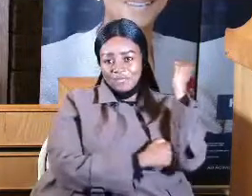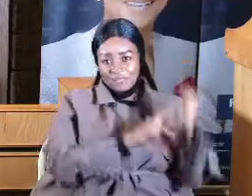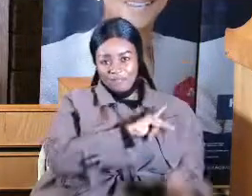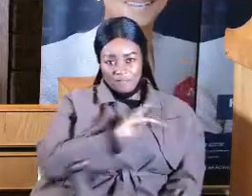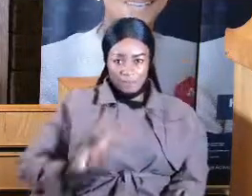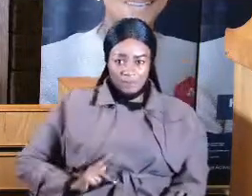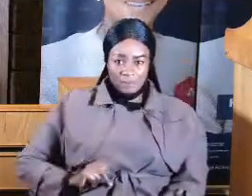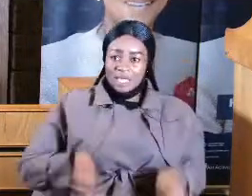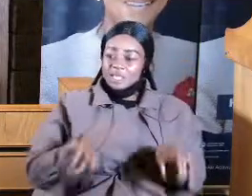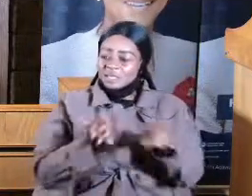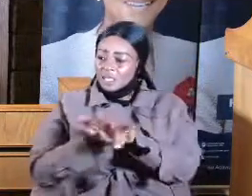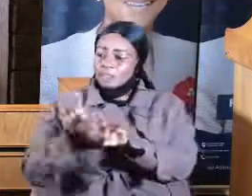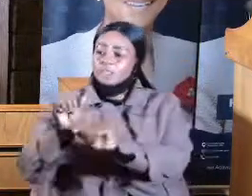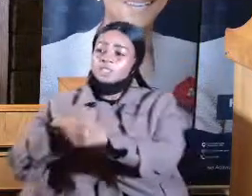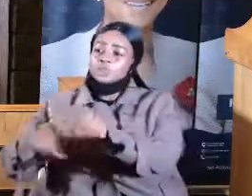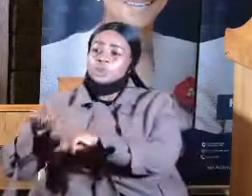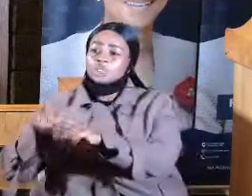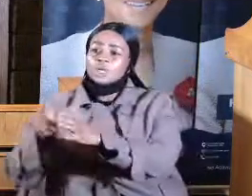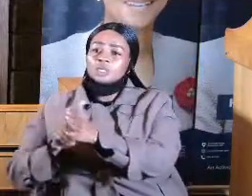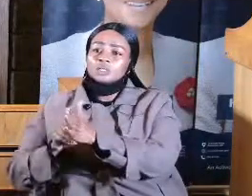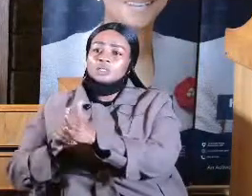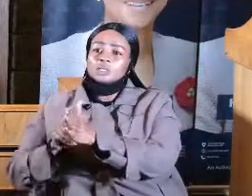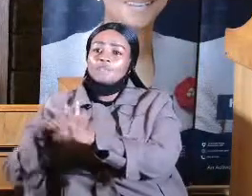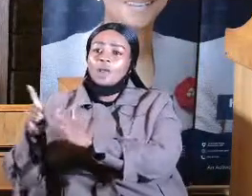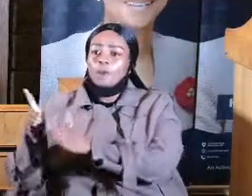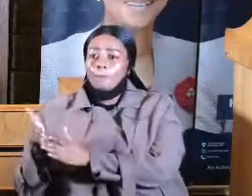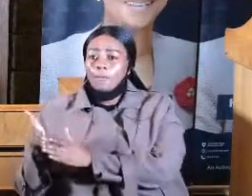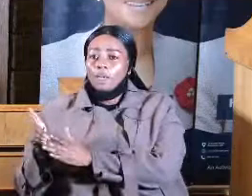like that. It's also having more